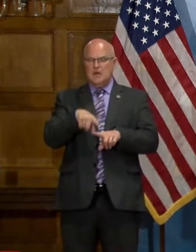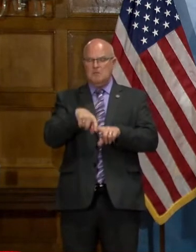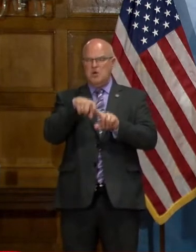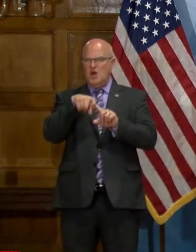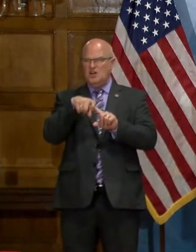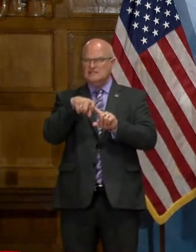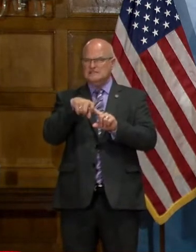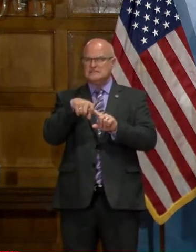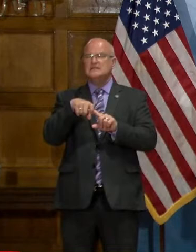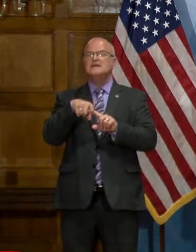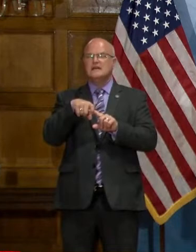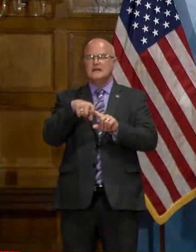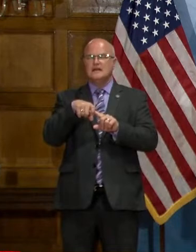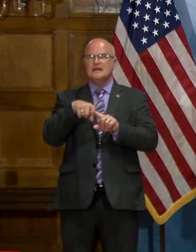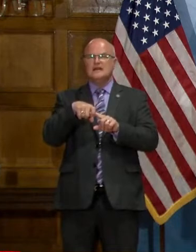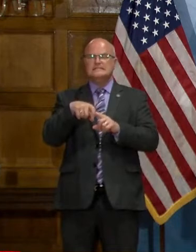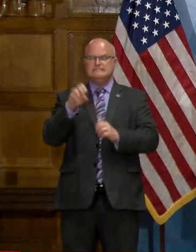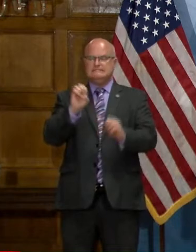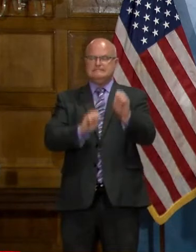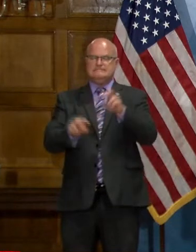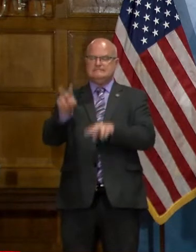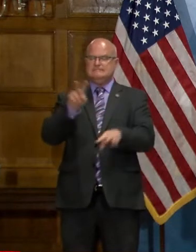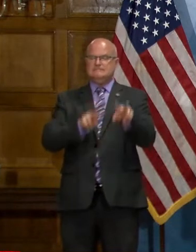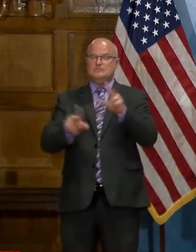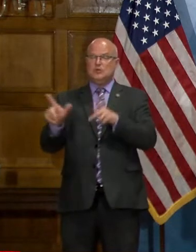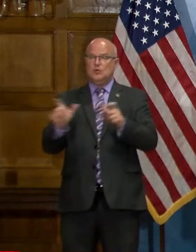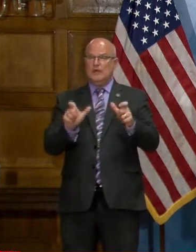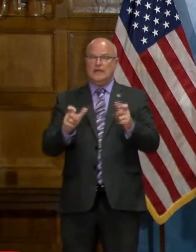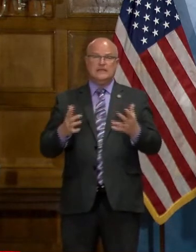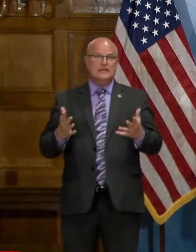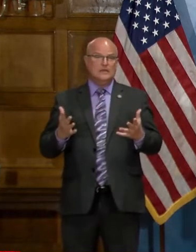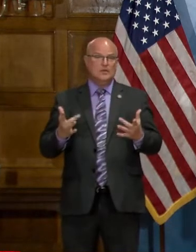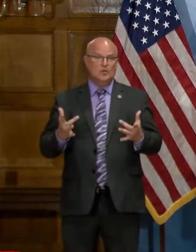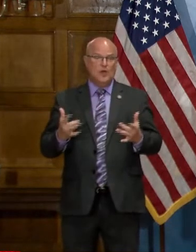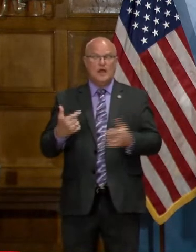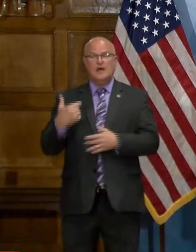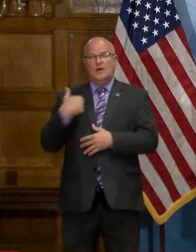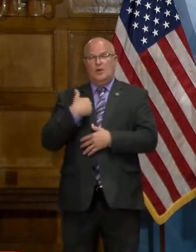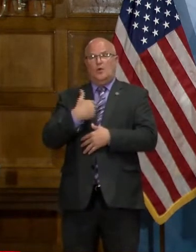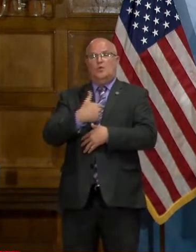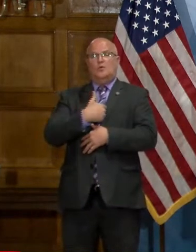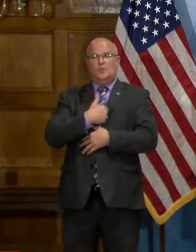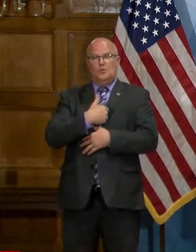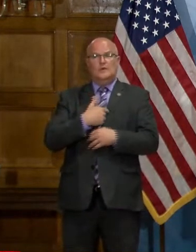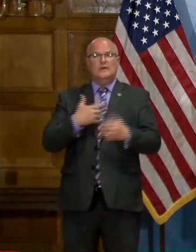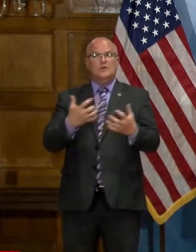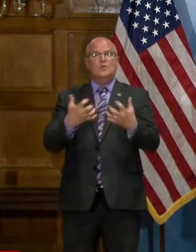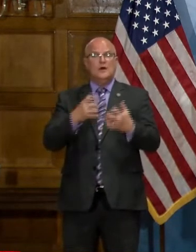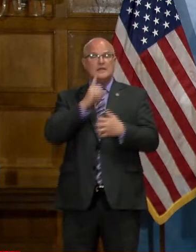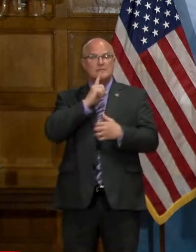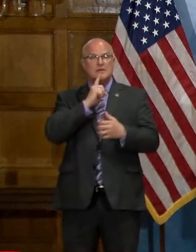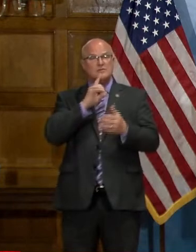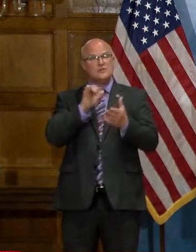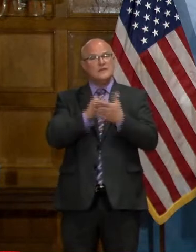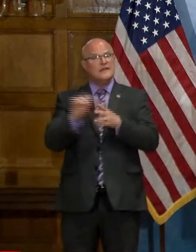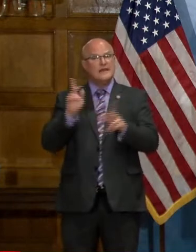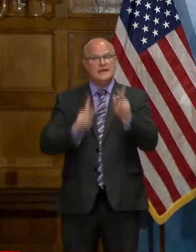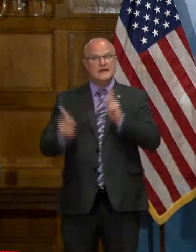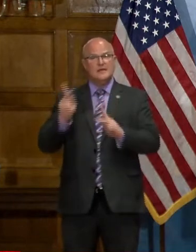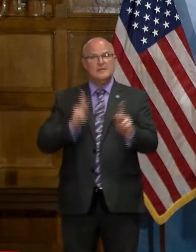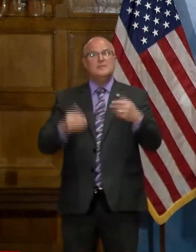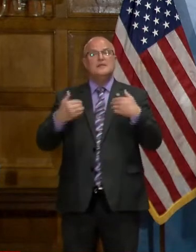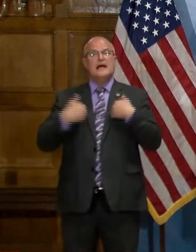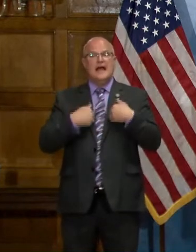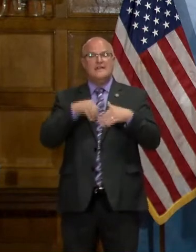pause, they need to evaluate this quickly because we want to make sure that people